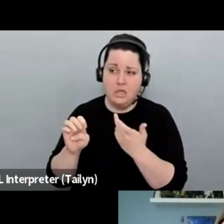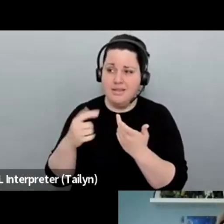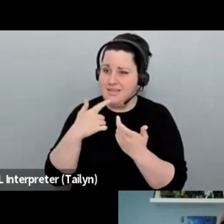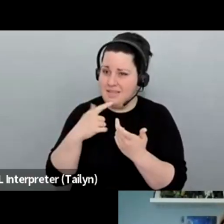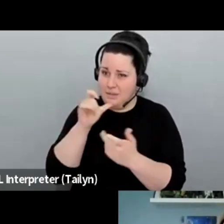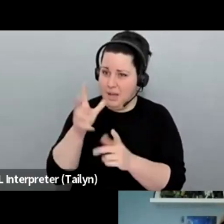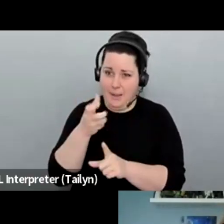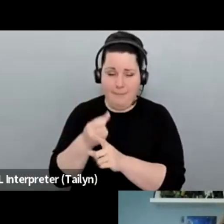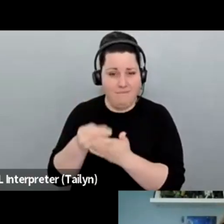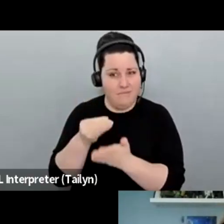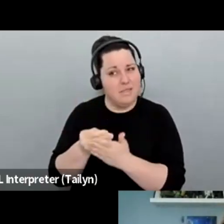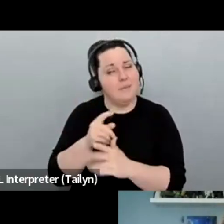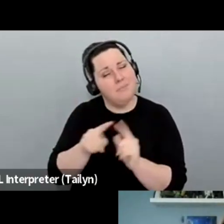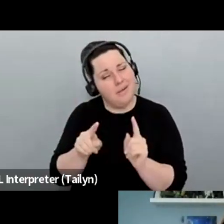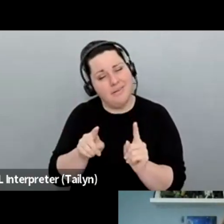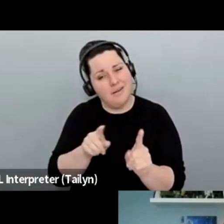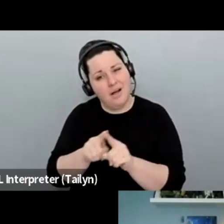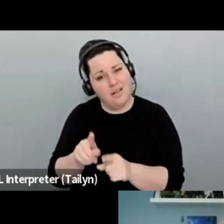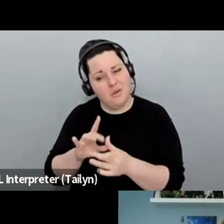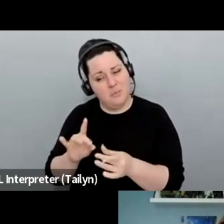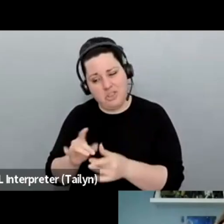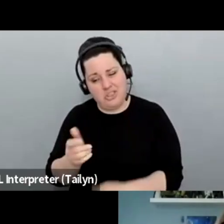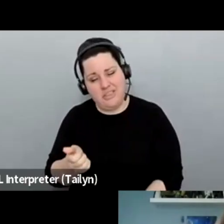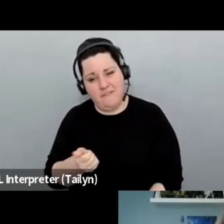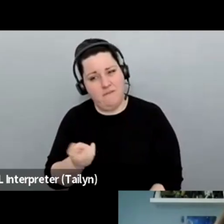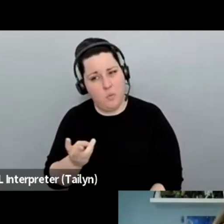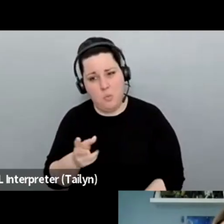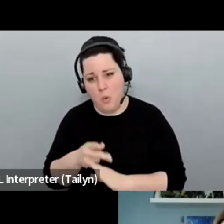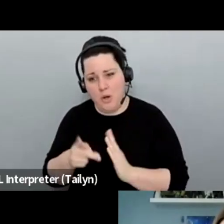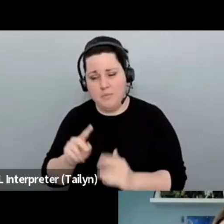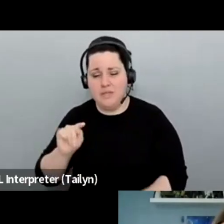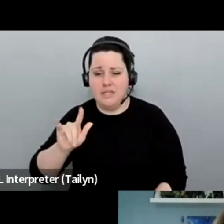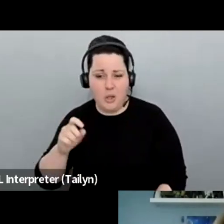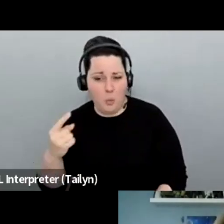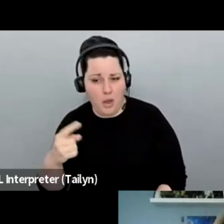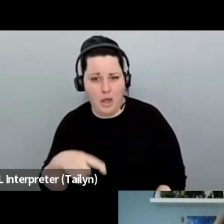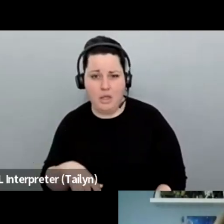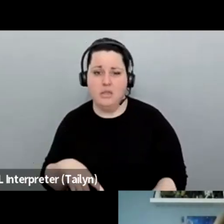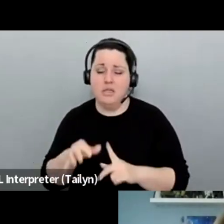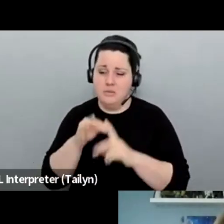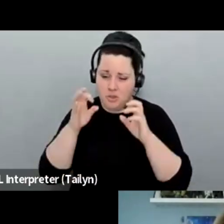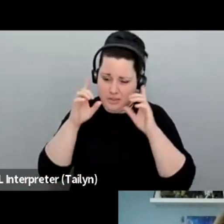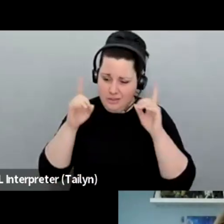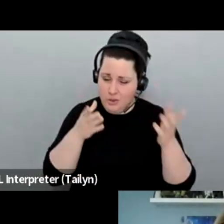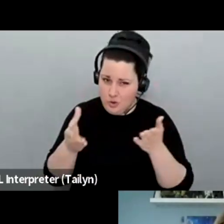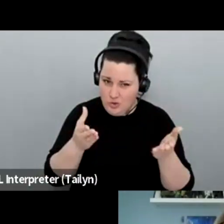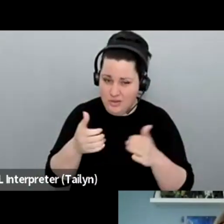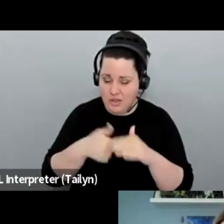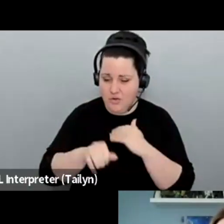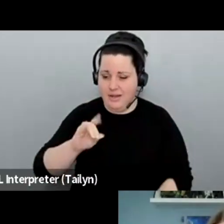to impact funding, but they've also only mentioned a handful of programs, Title I, the special education services